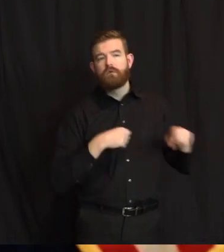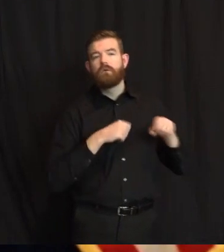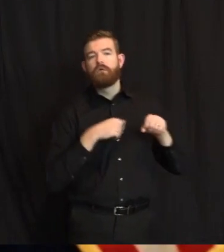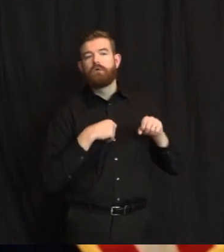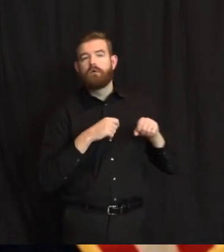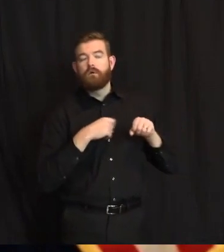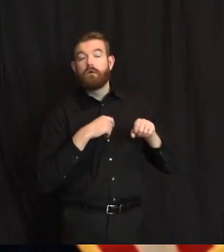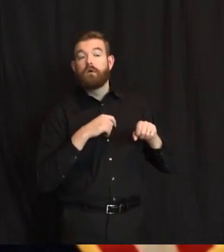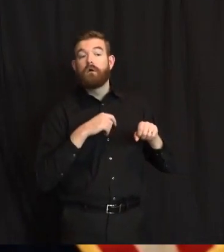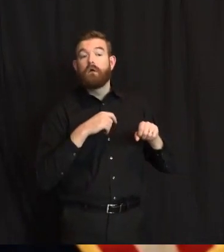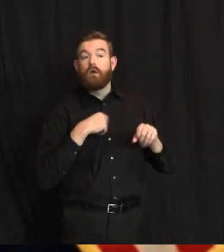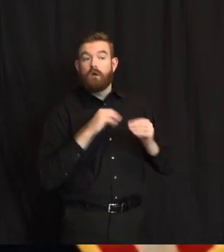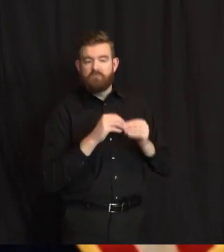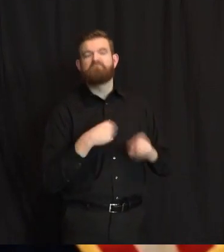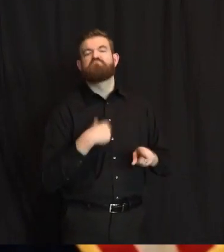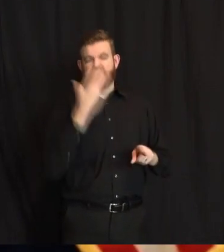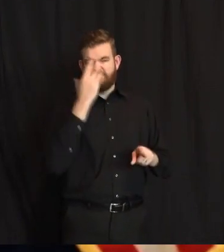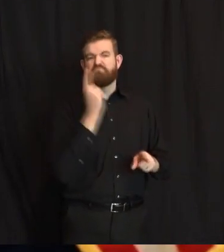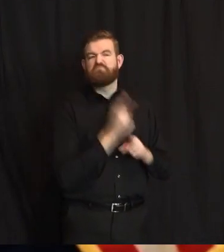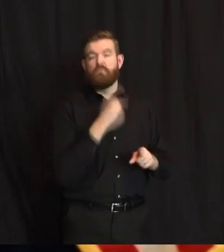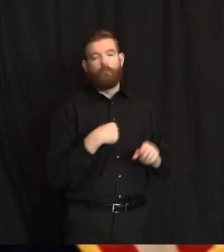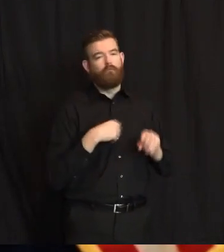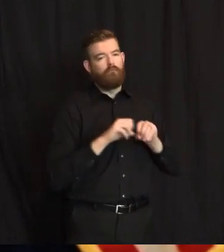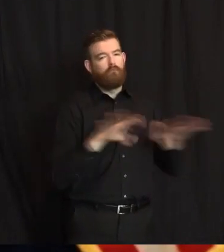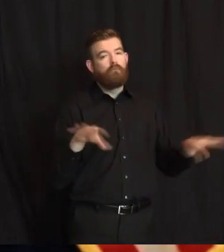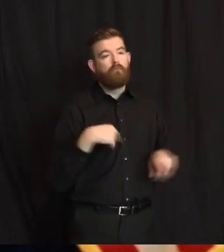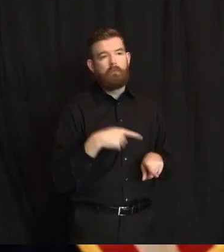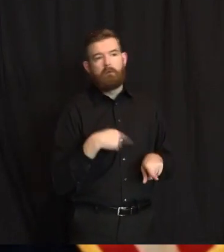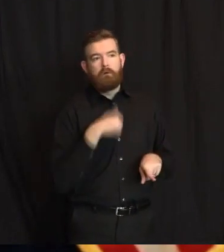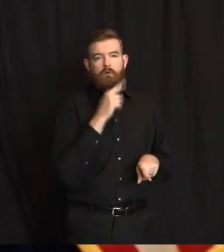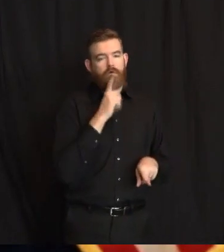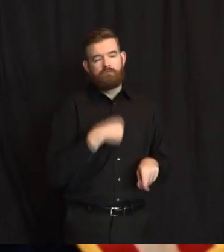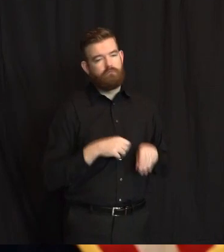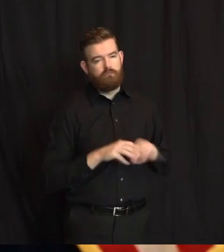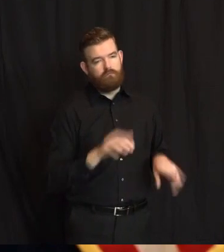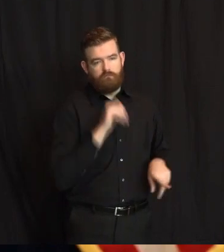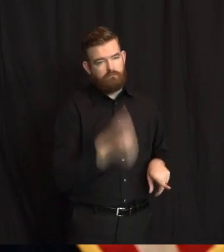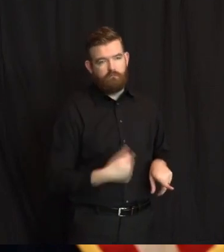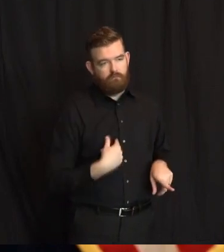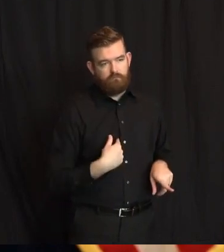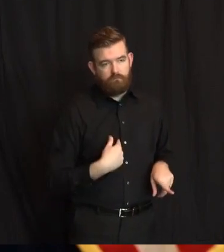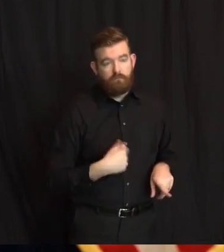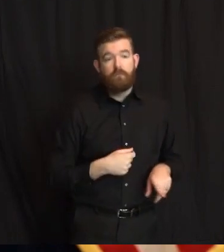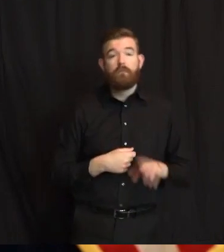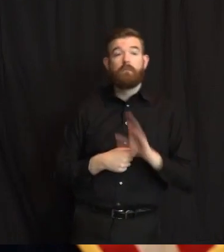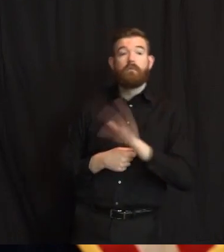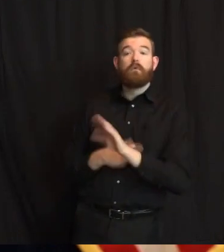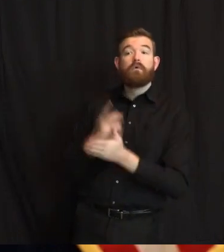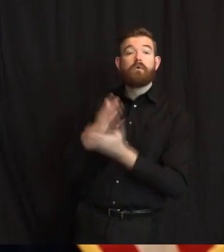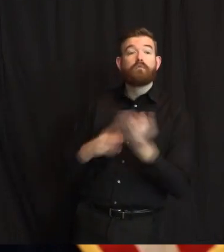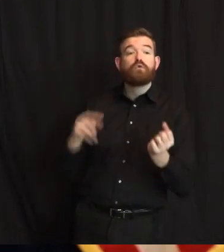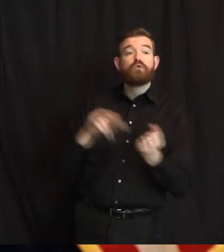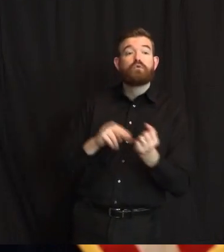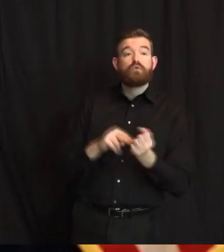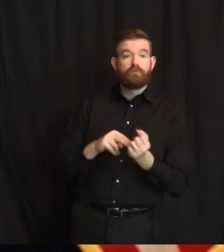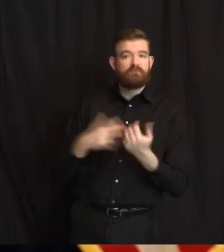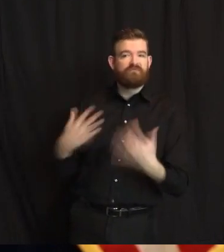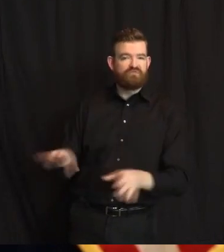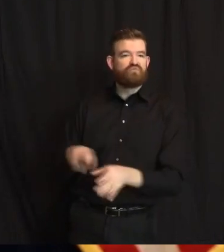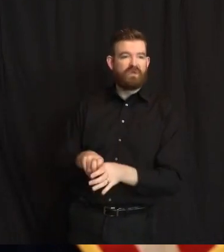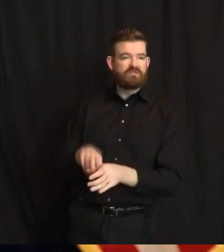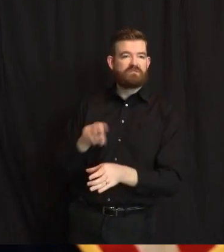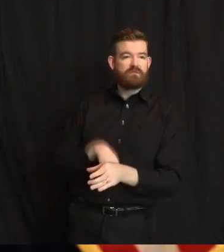some nurses apparently now have resigned because of very difficult conditions, and they were told that they're not